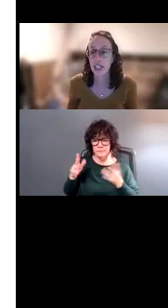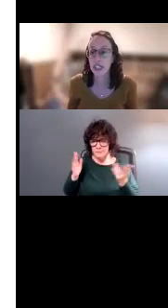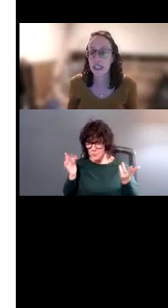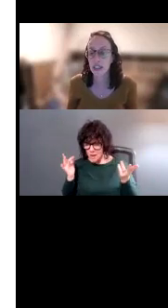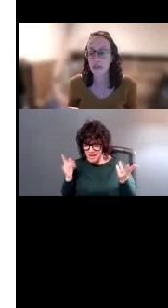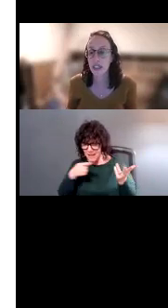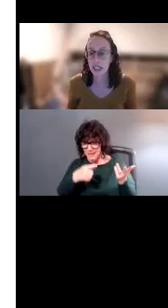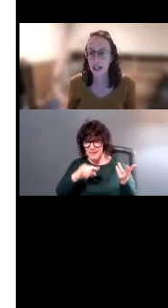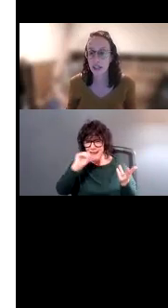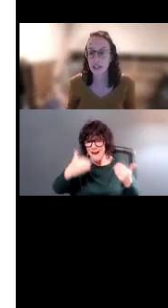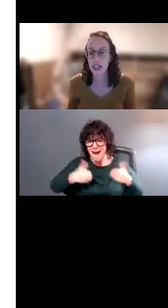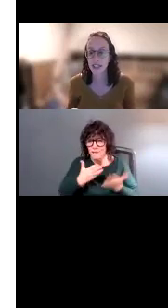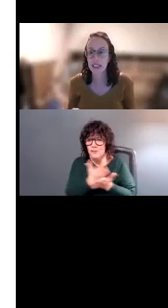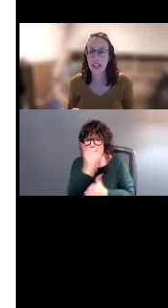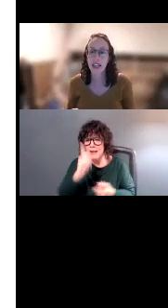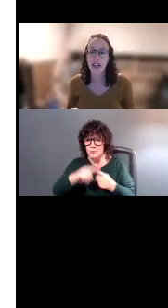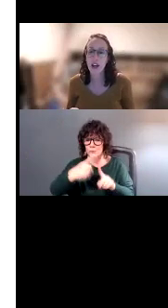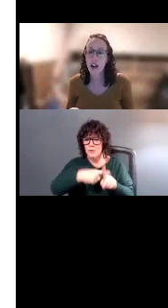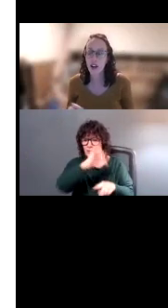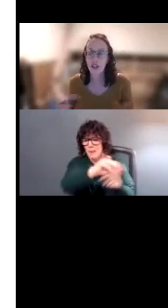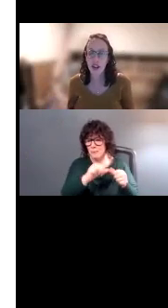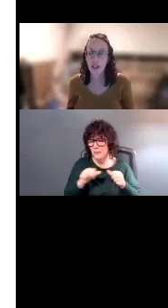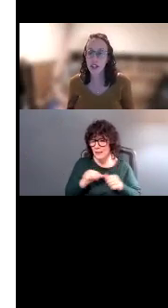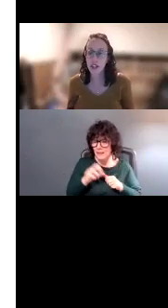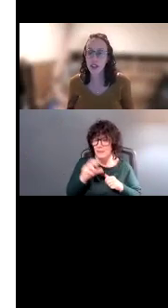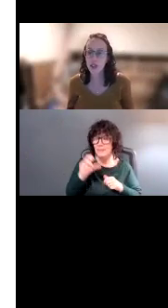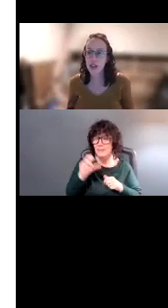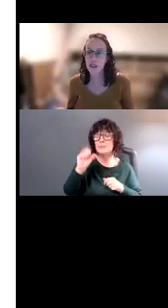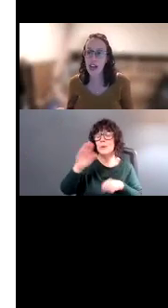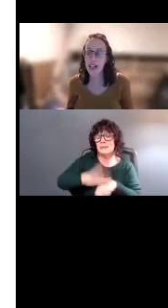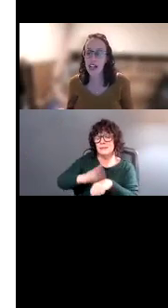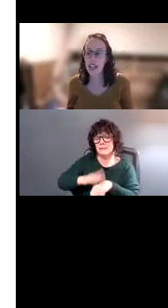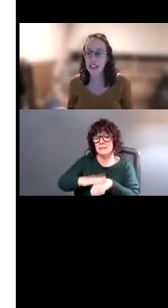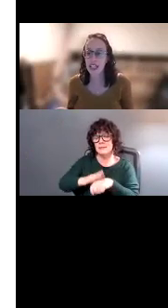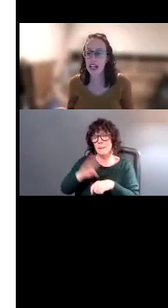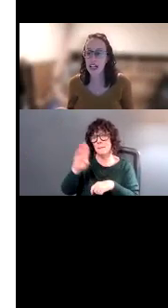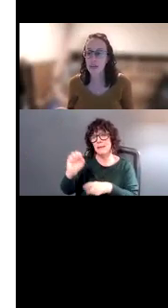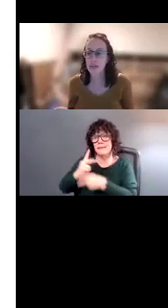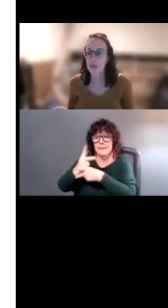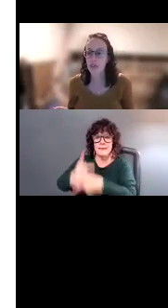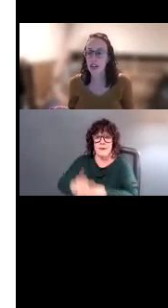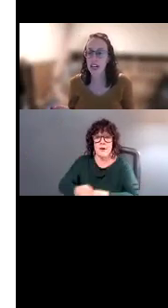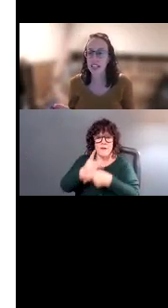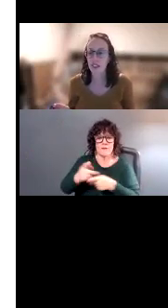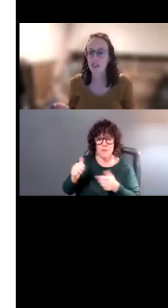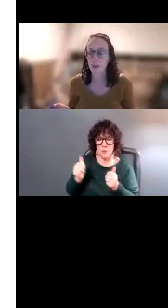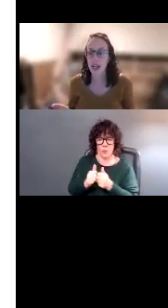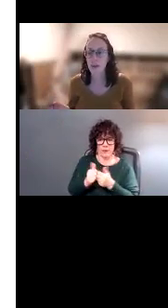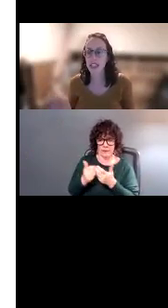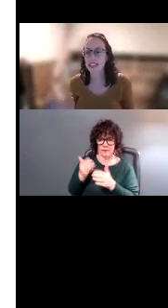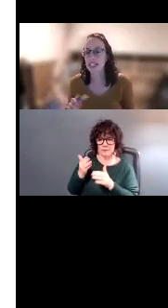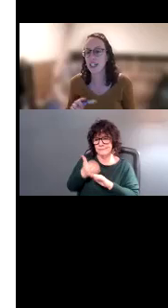advance fees and the renting context. Another huge red flag, anytime they're asking